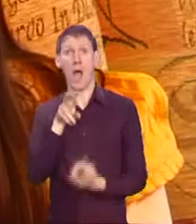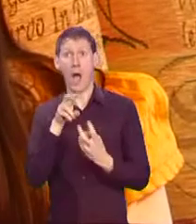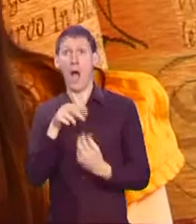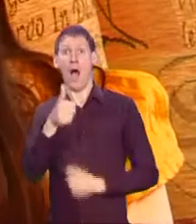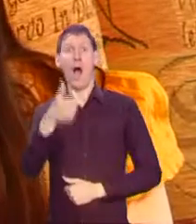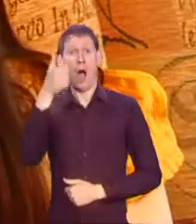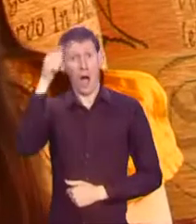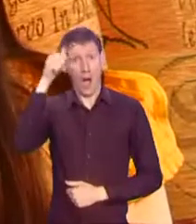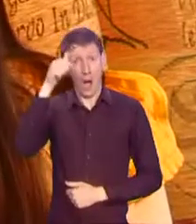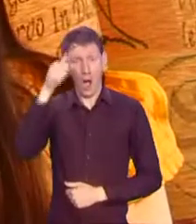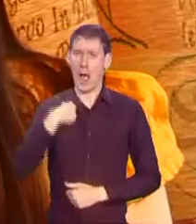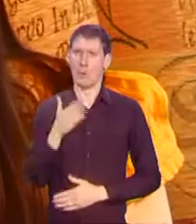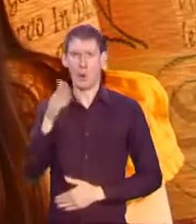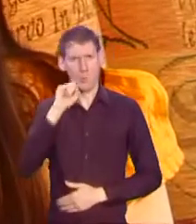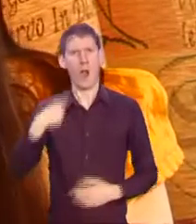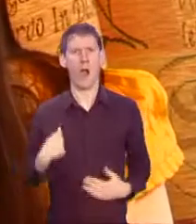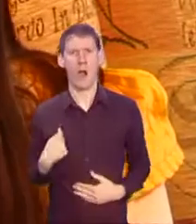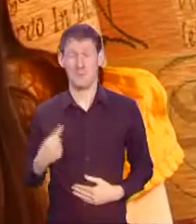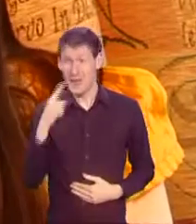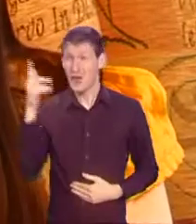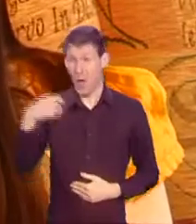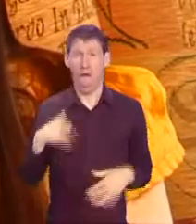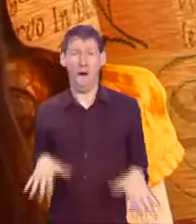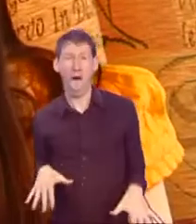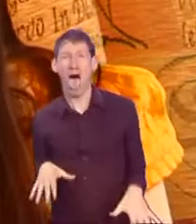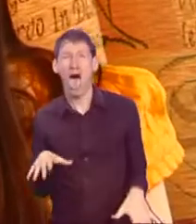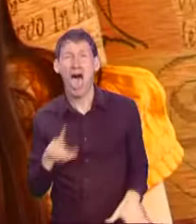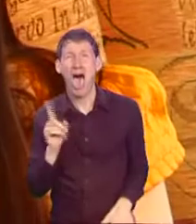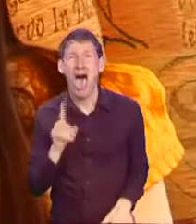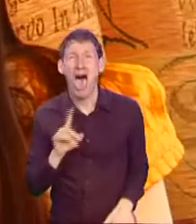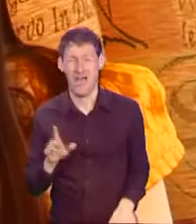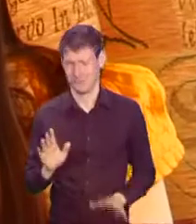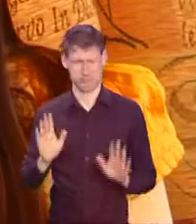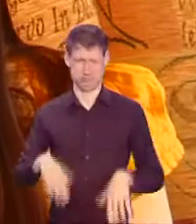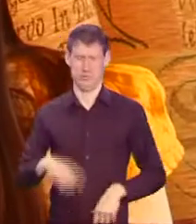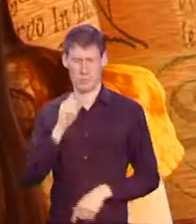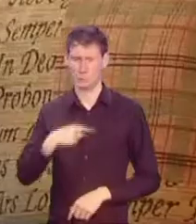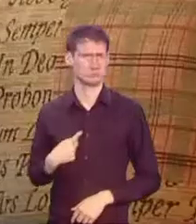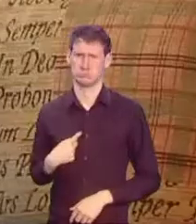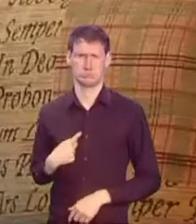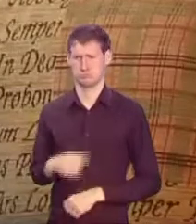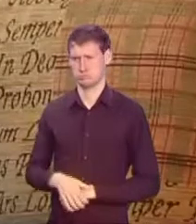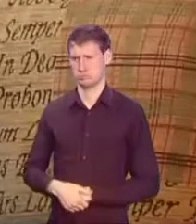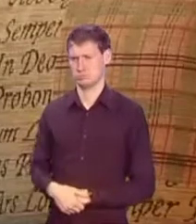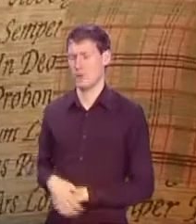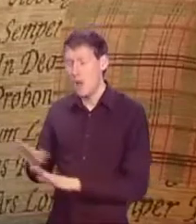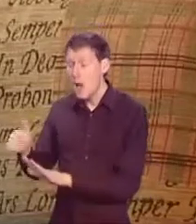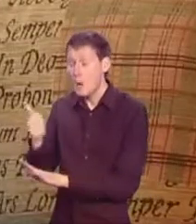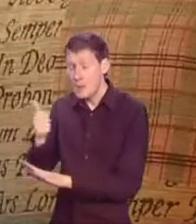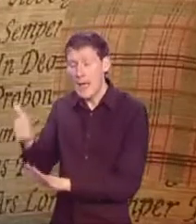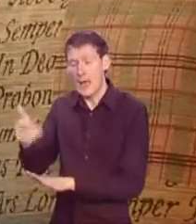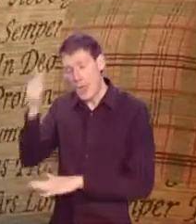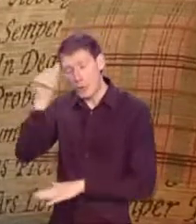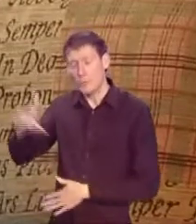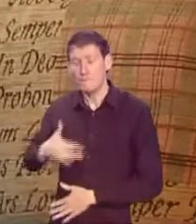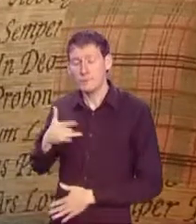being said, I'm happy to go. But I'm not going to sit like a tin of milk just to make the numbers up. Okay, I know how